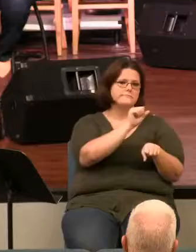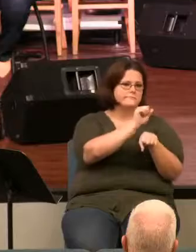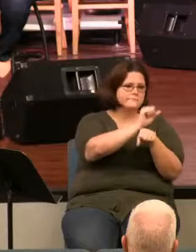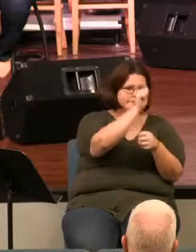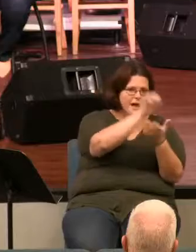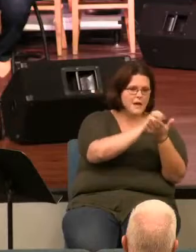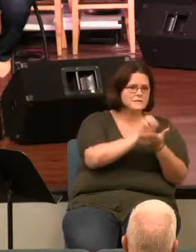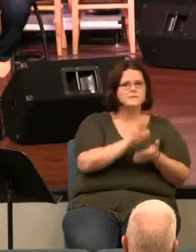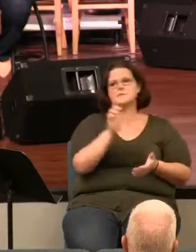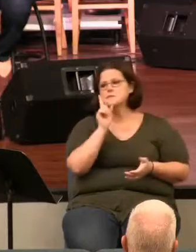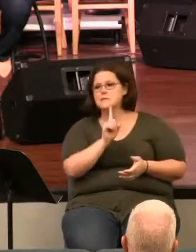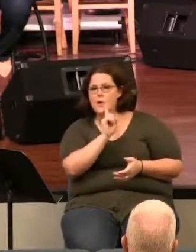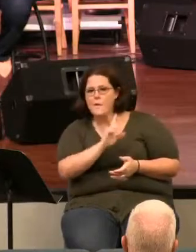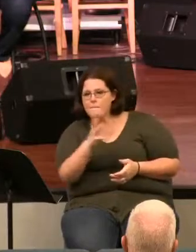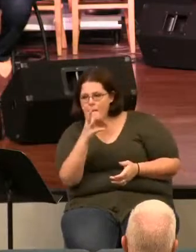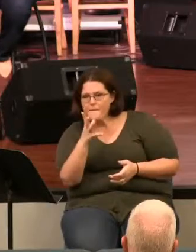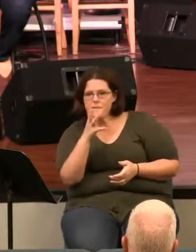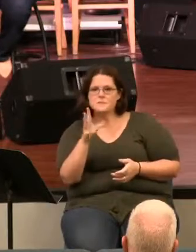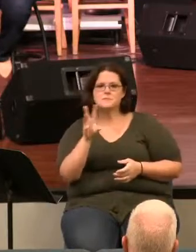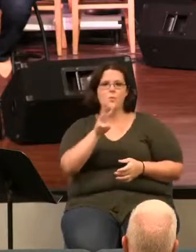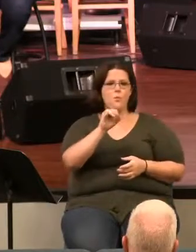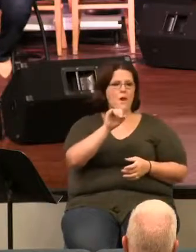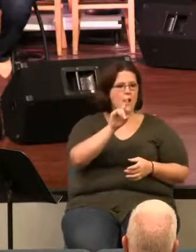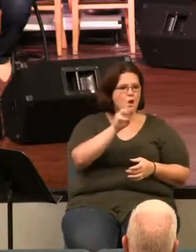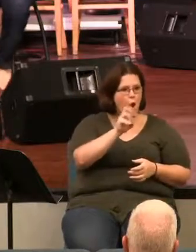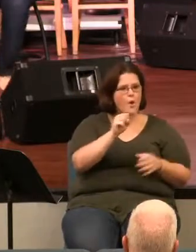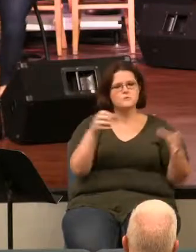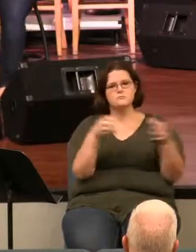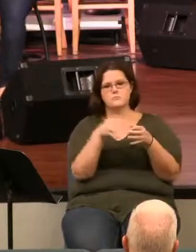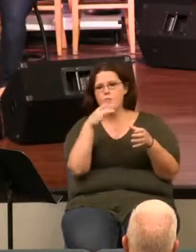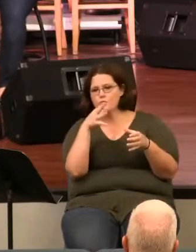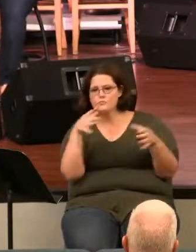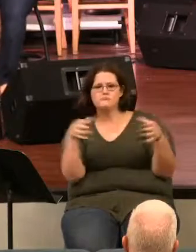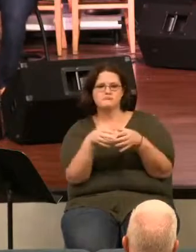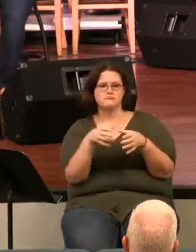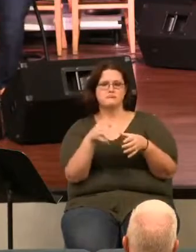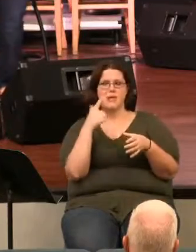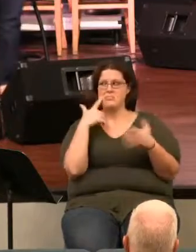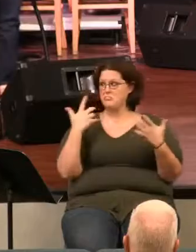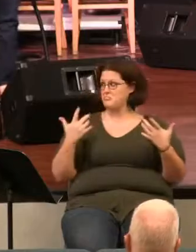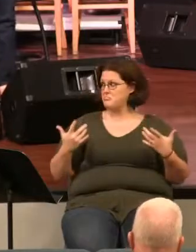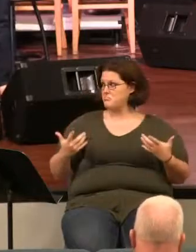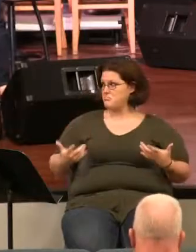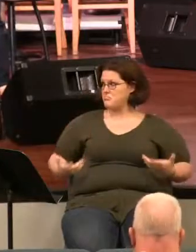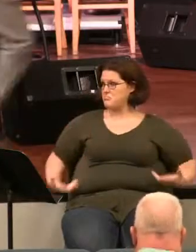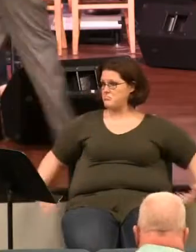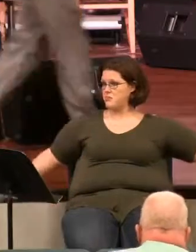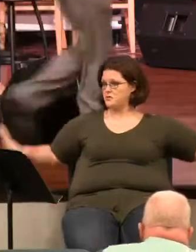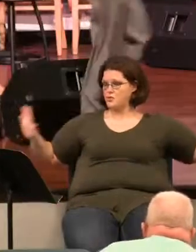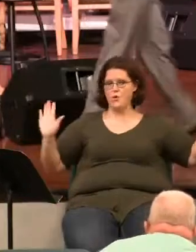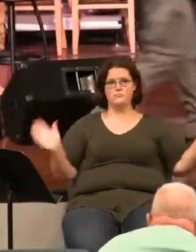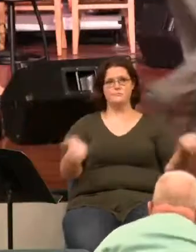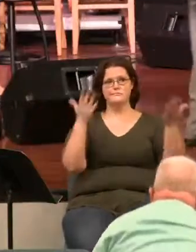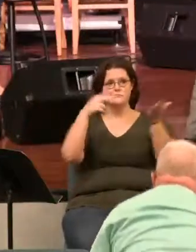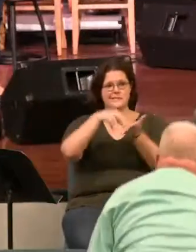single moms, and our widows. I think that's all I have. Miss Jessica. Great. Let's stand and sing.